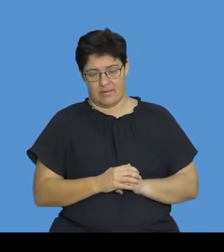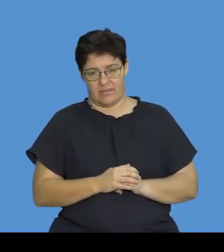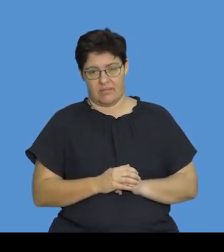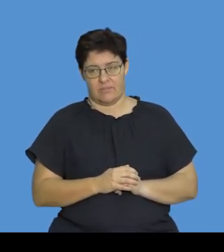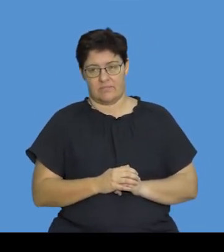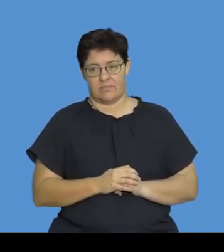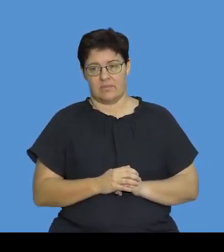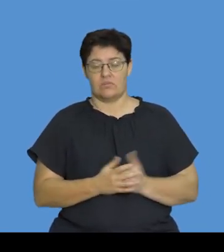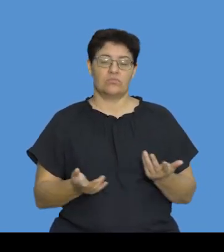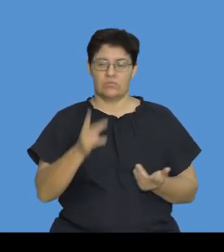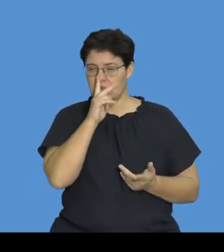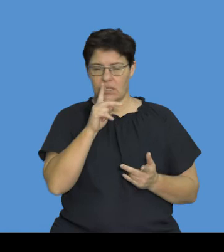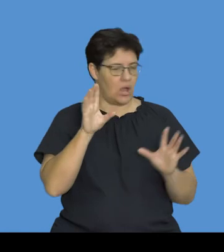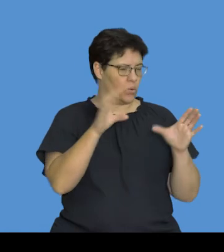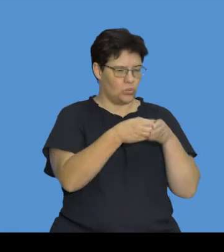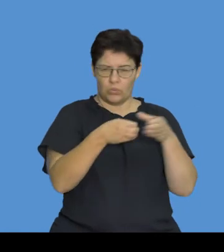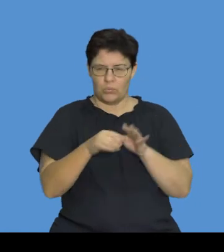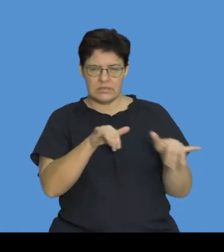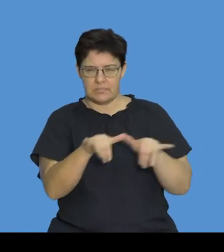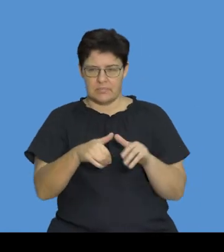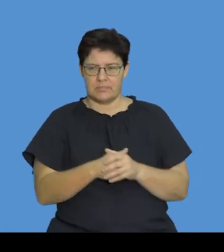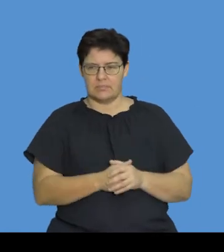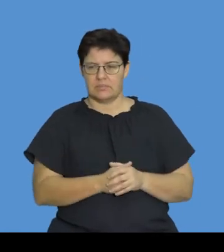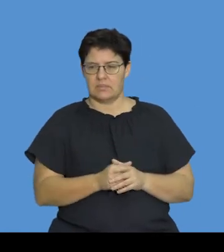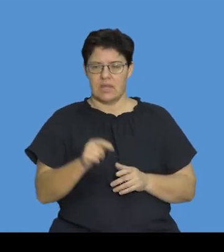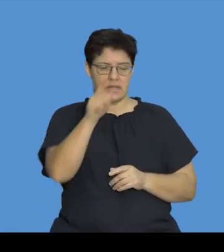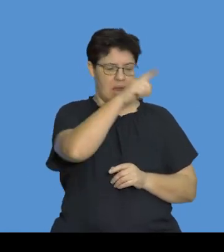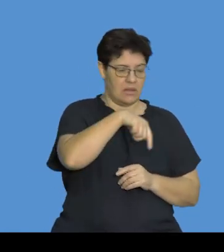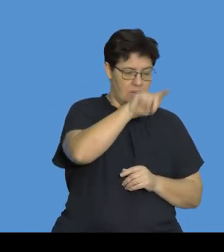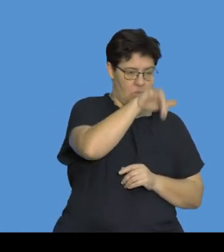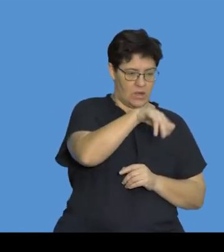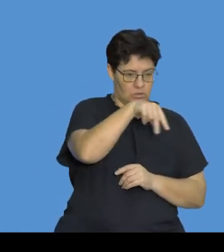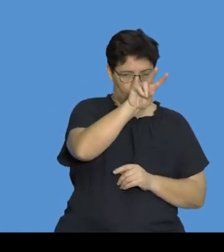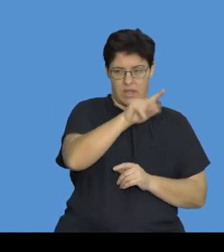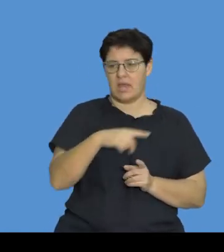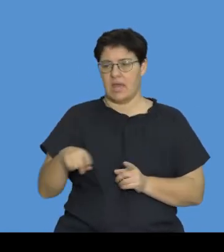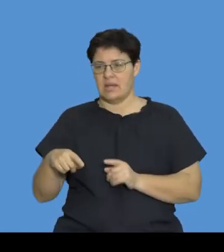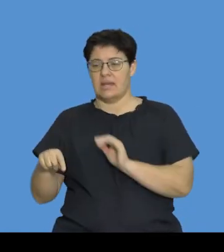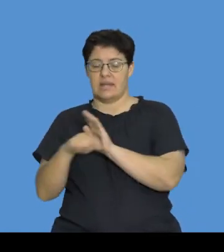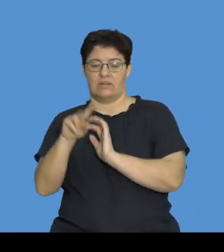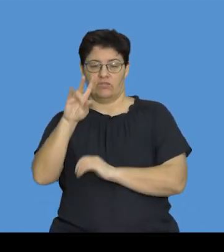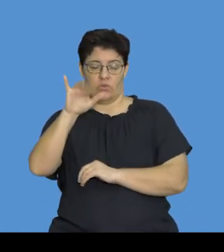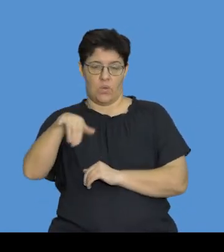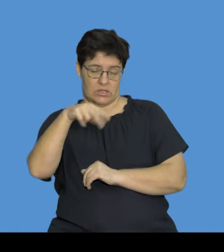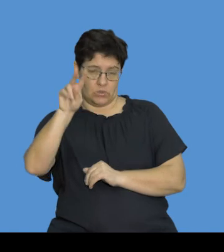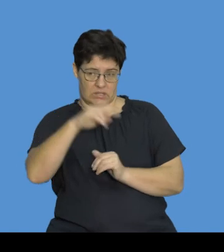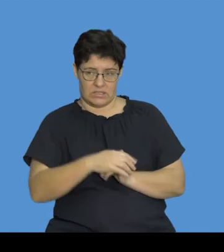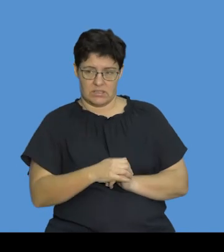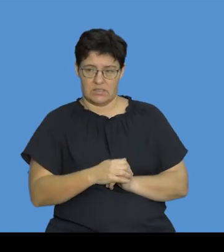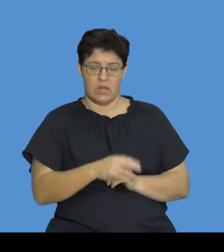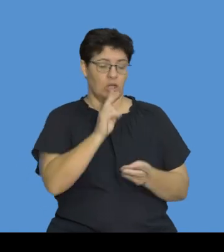multiplying. Now, let's just group our like terms, the 9y squared and the negative 2y squared,